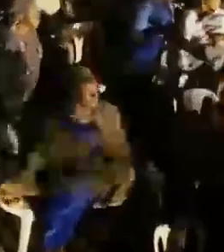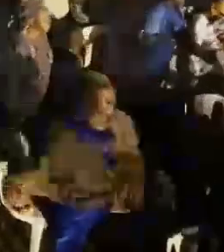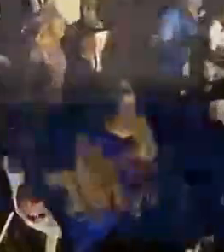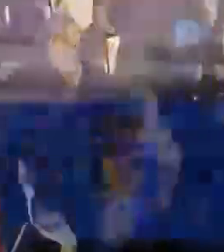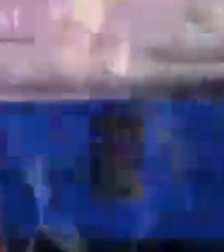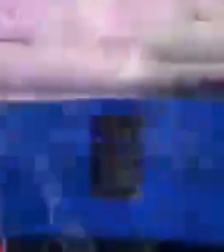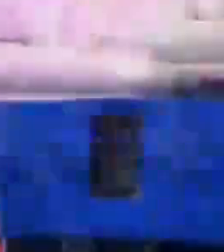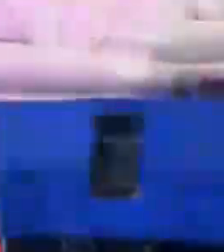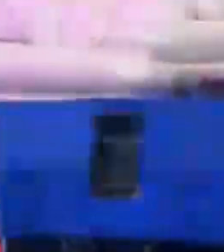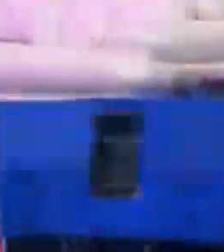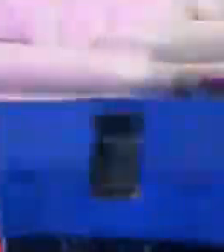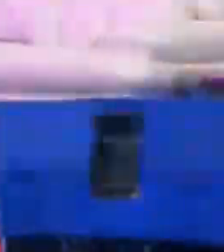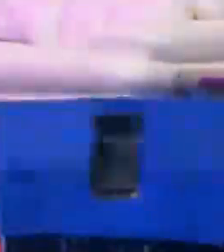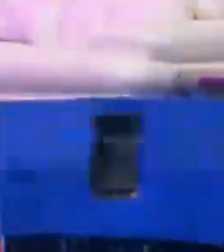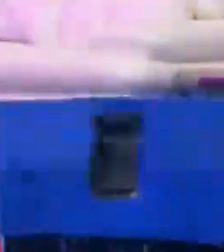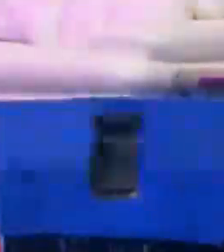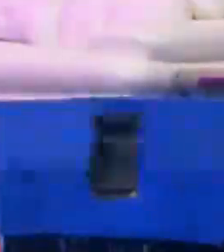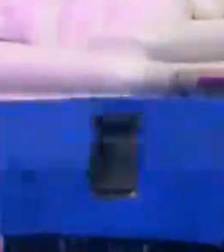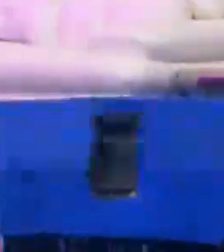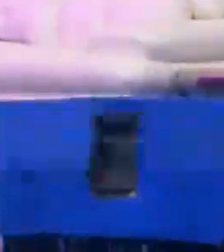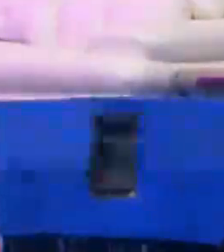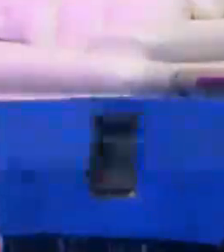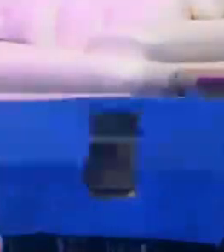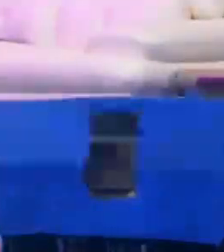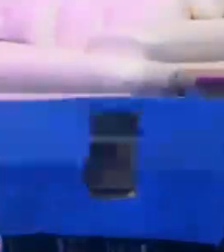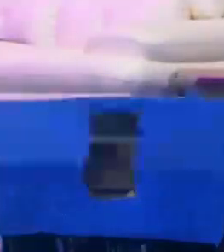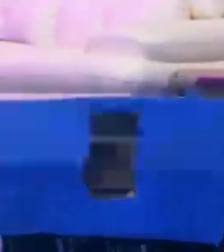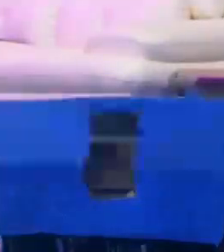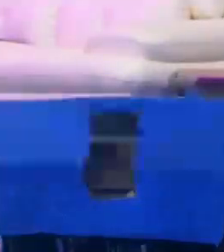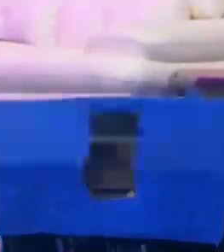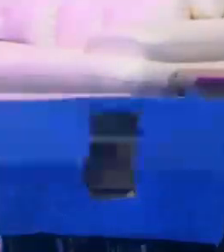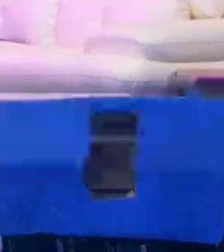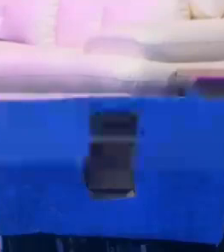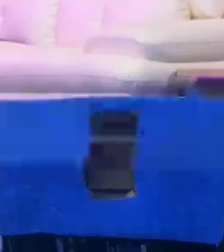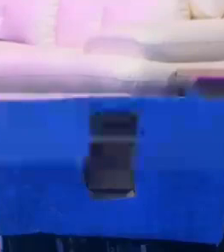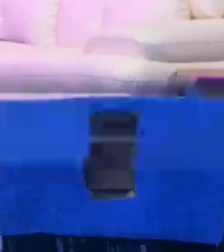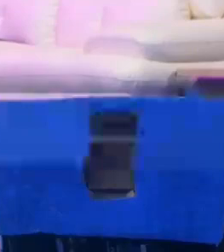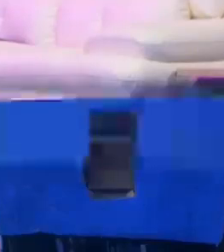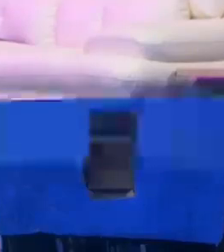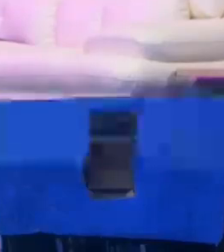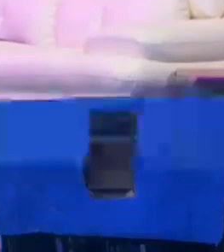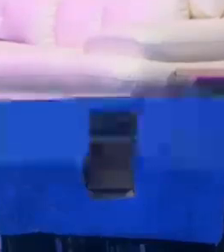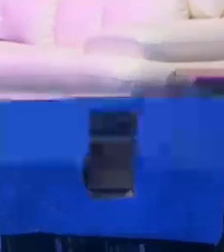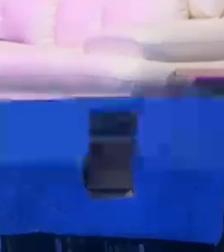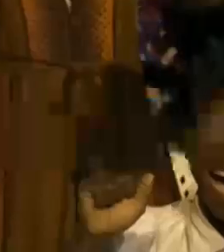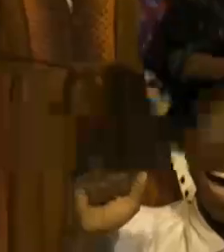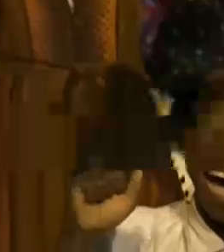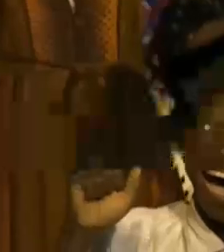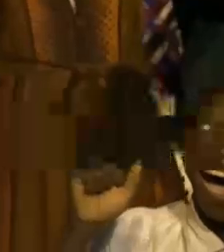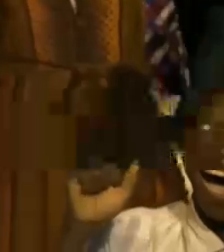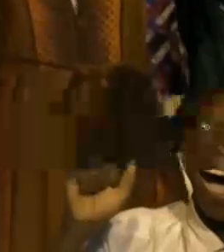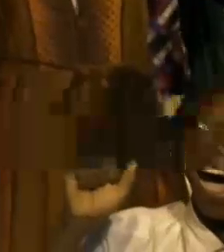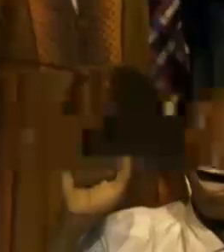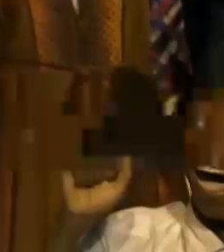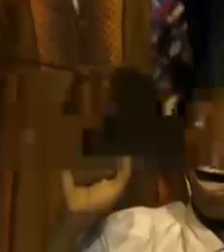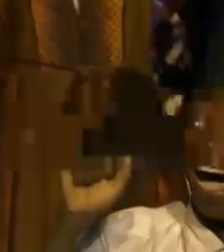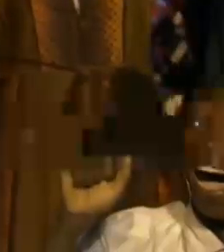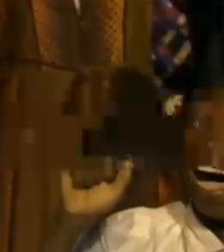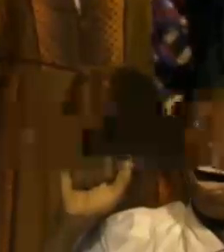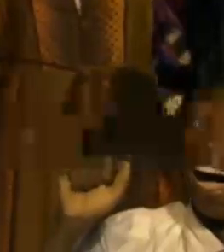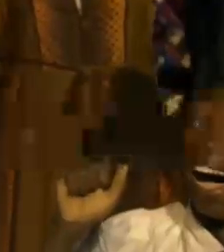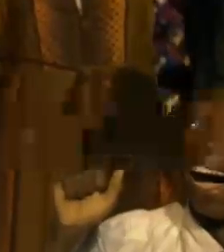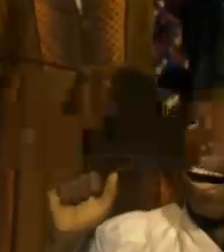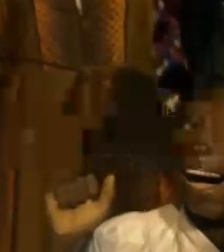If the rain has not taken you, hallelujah, away, I said, praise the Lord.